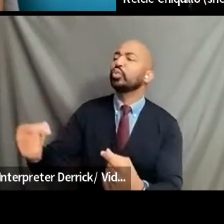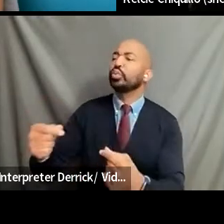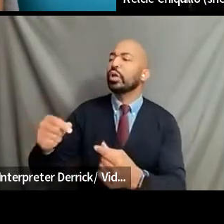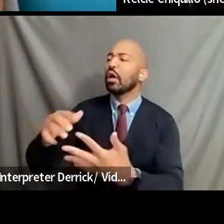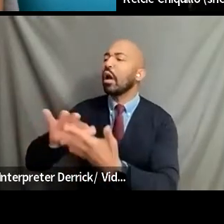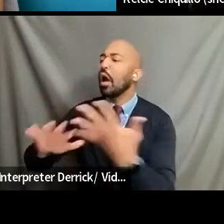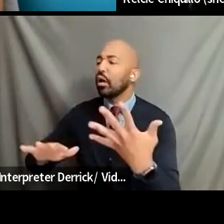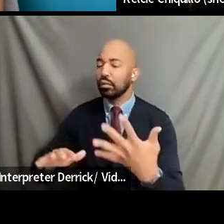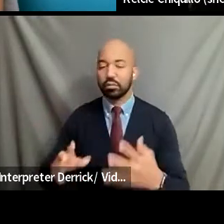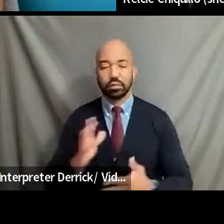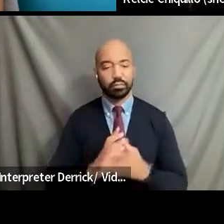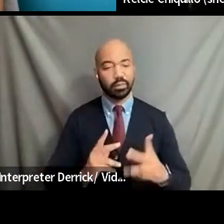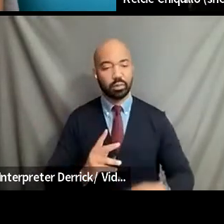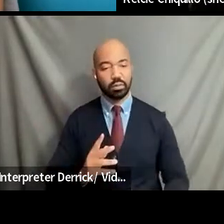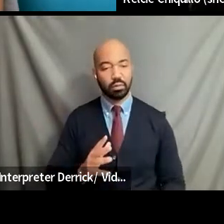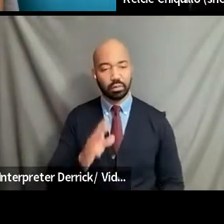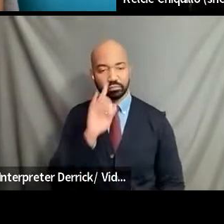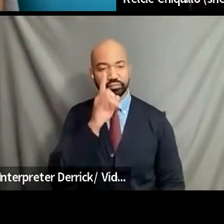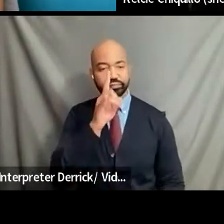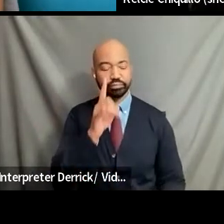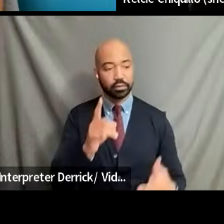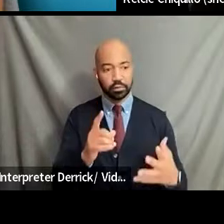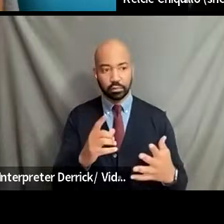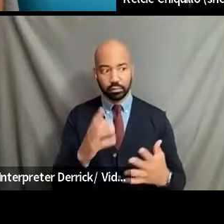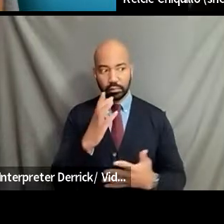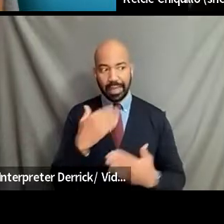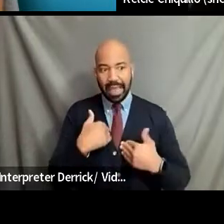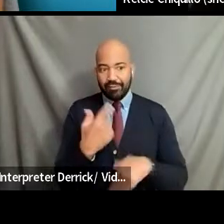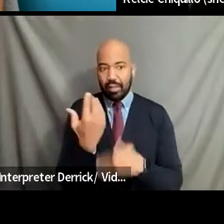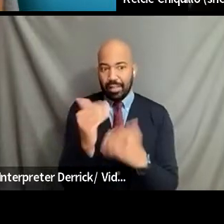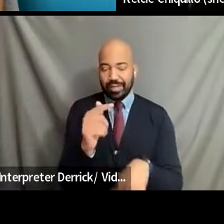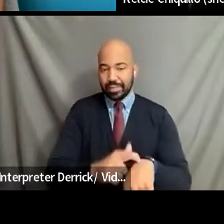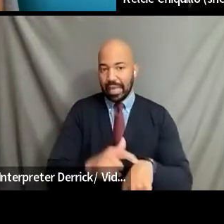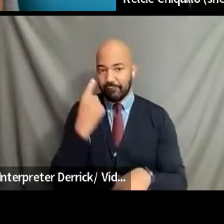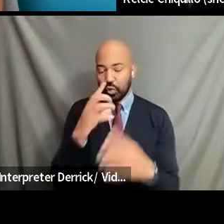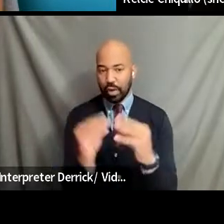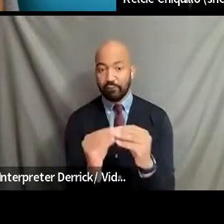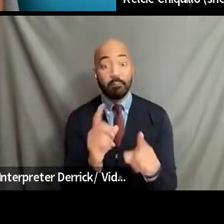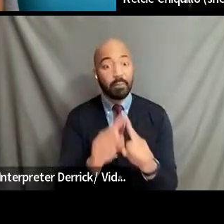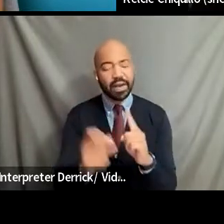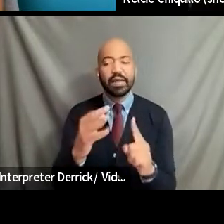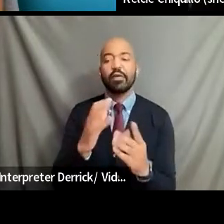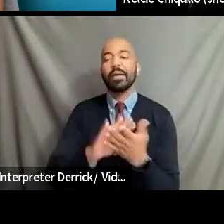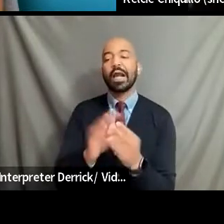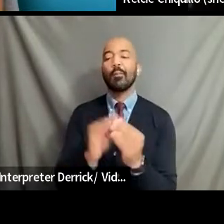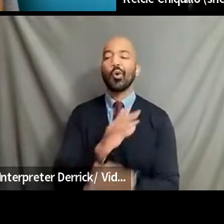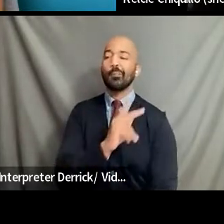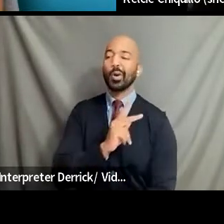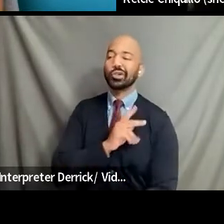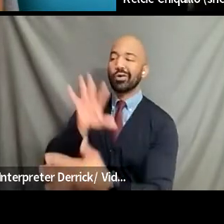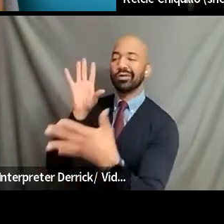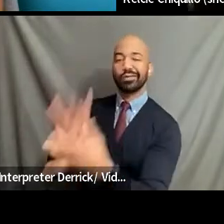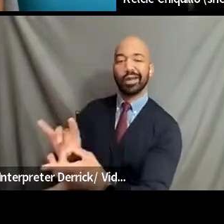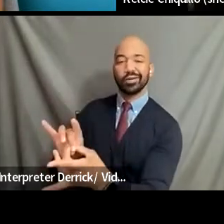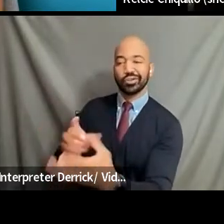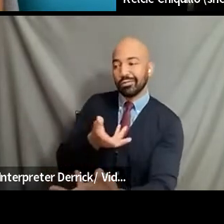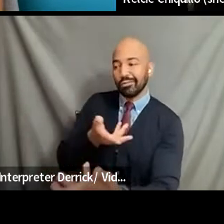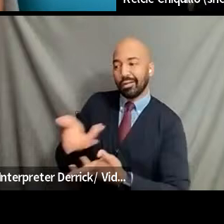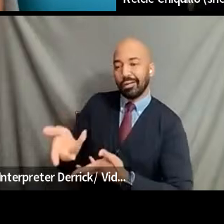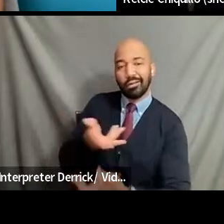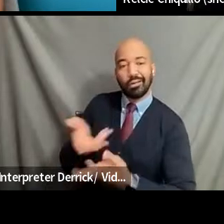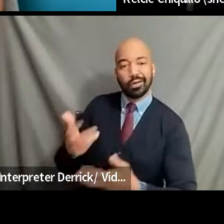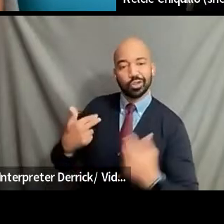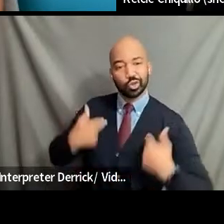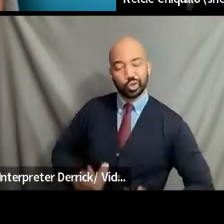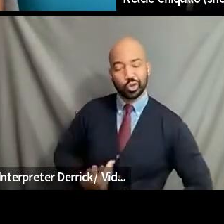time when you're at a conference, but some people will receive you better if you just try to kind of be personable and just talk to them, engage with them as a human